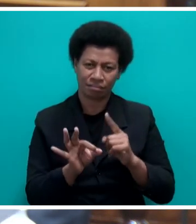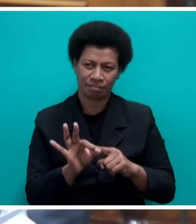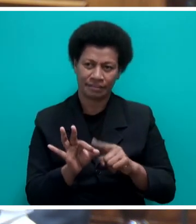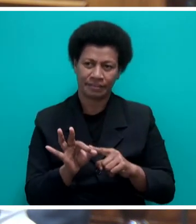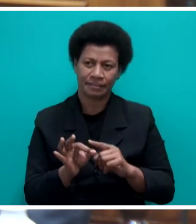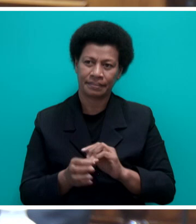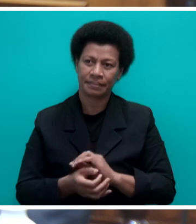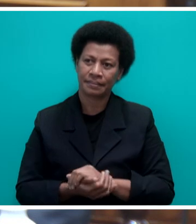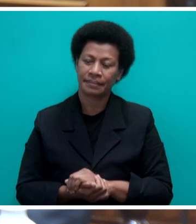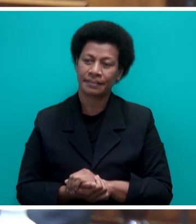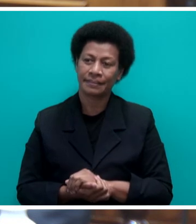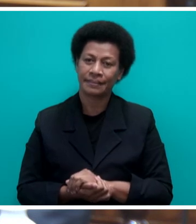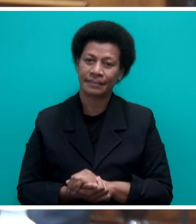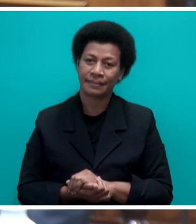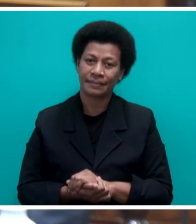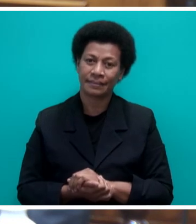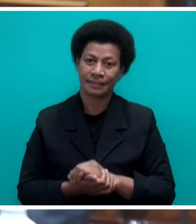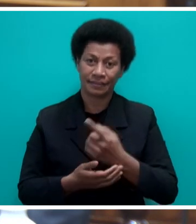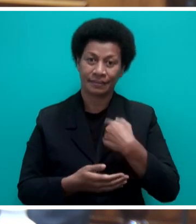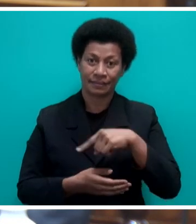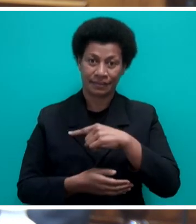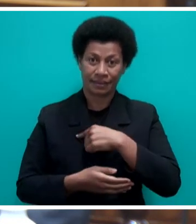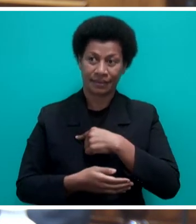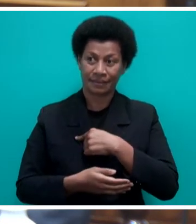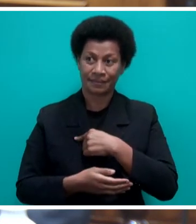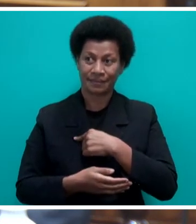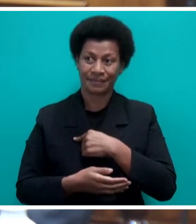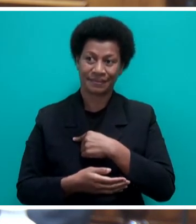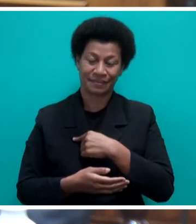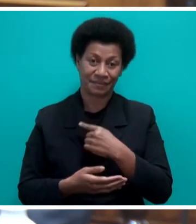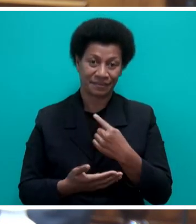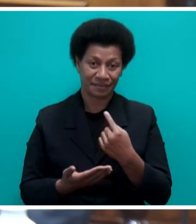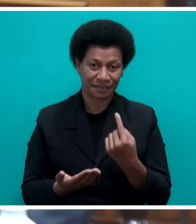We recognize the critical role